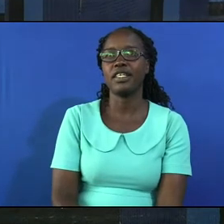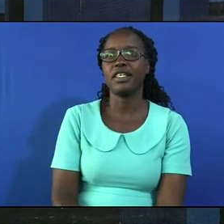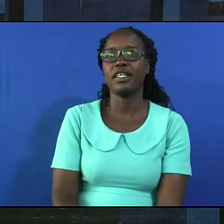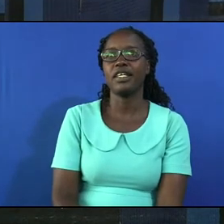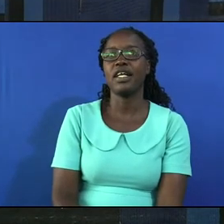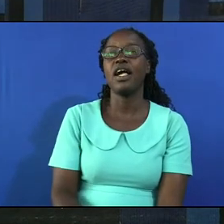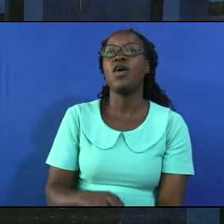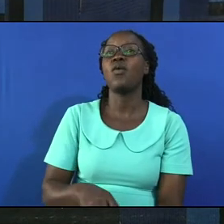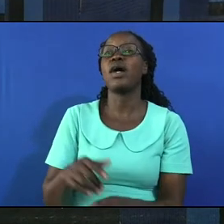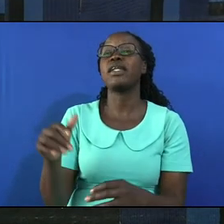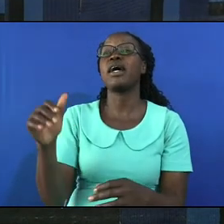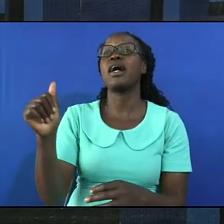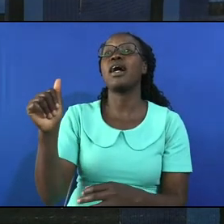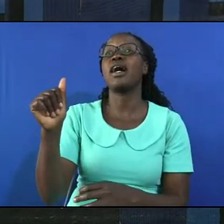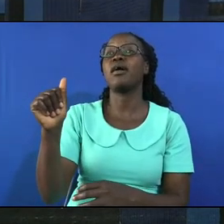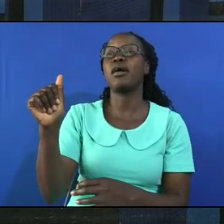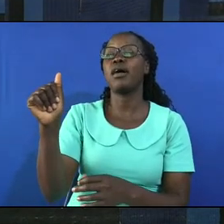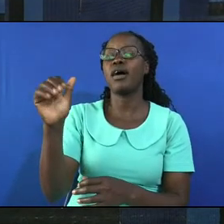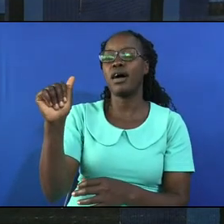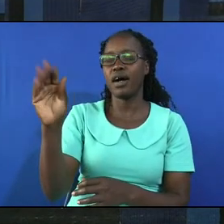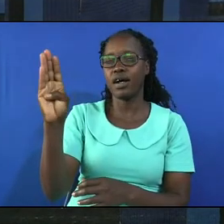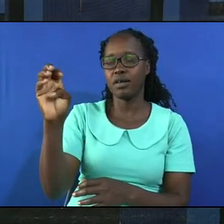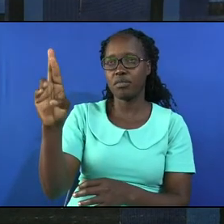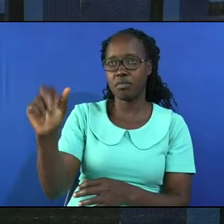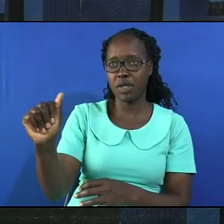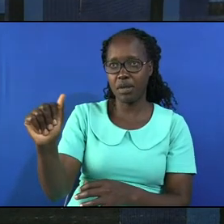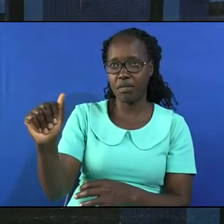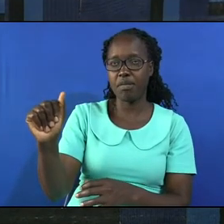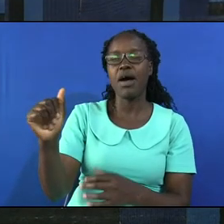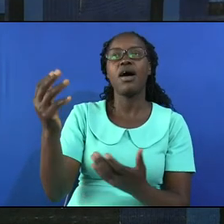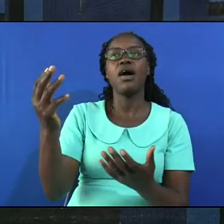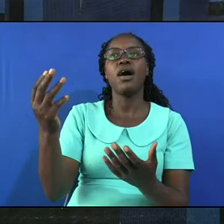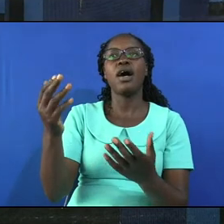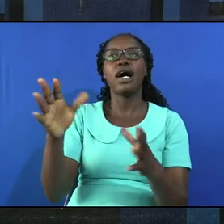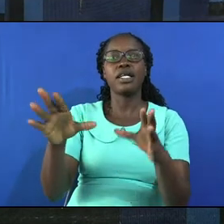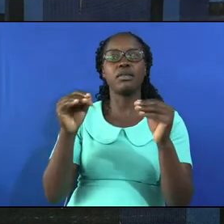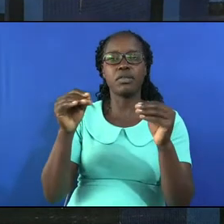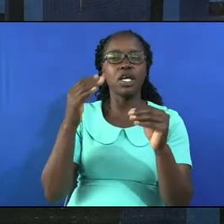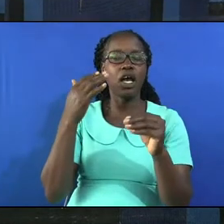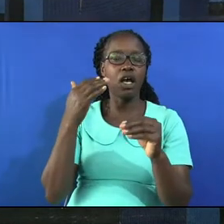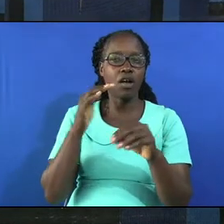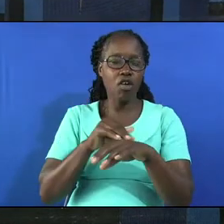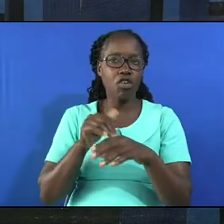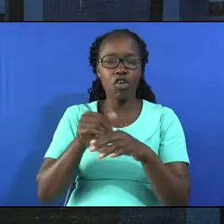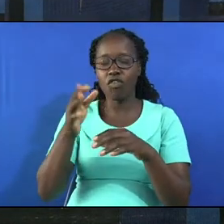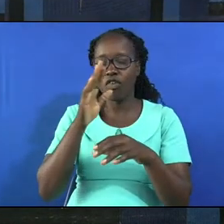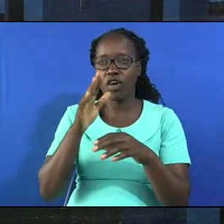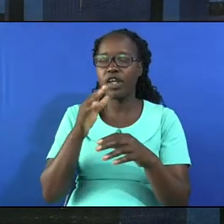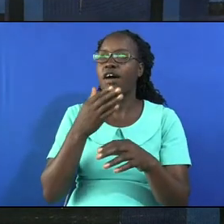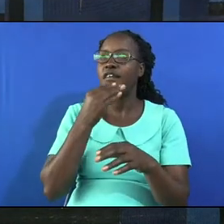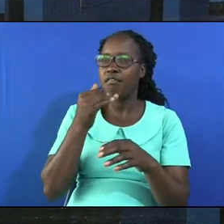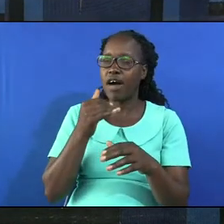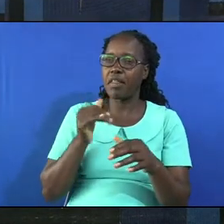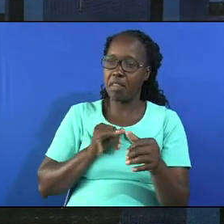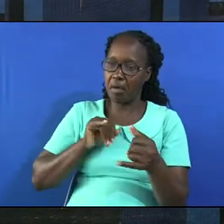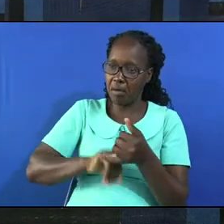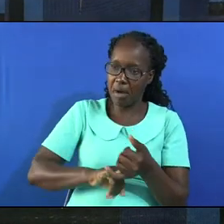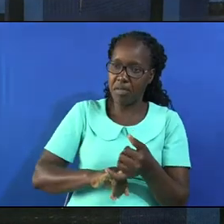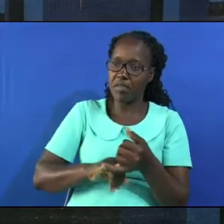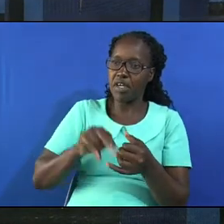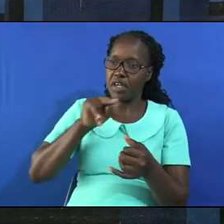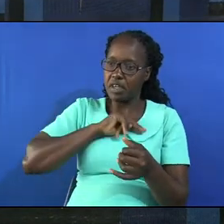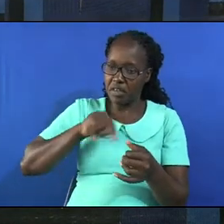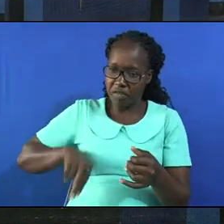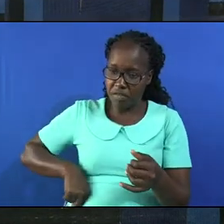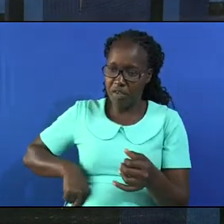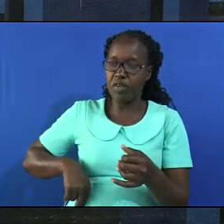and when Abraham accepted the call of God, now his father followed, his wife, his